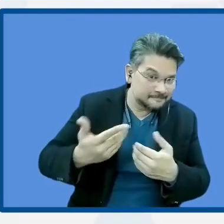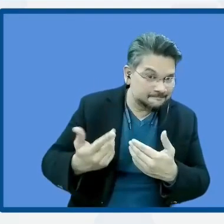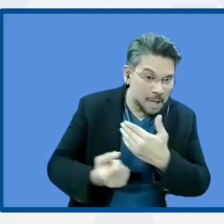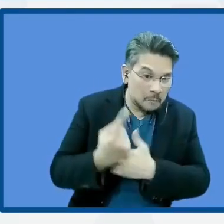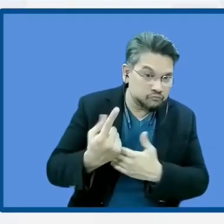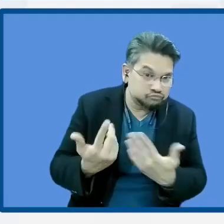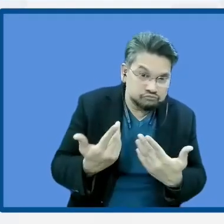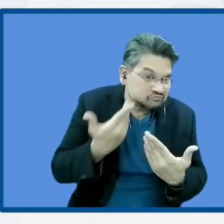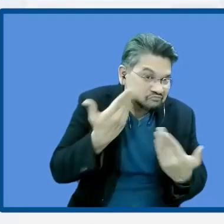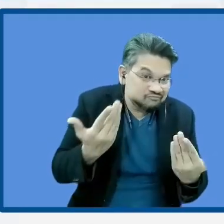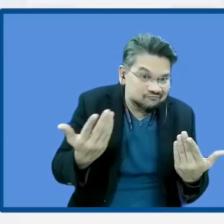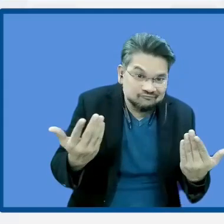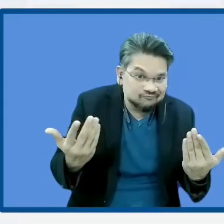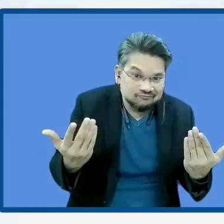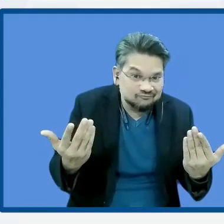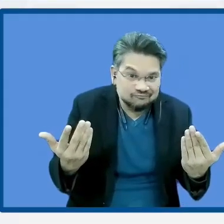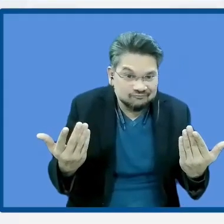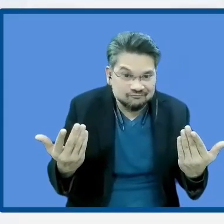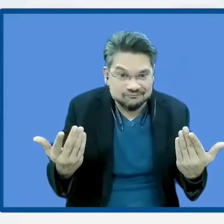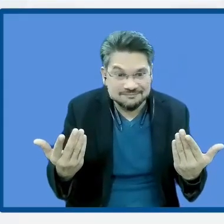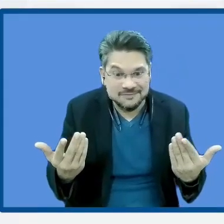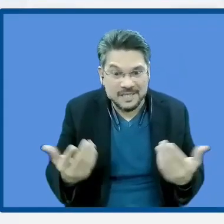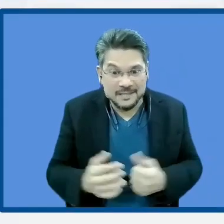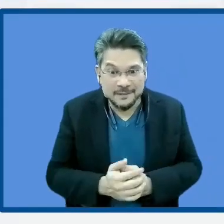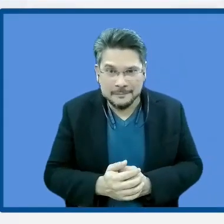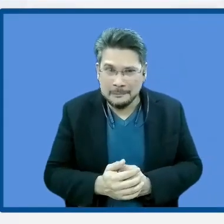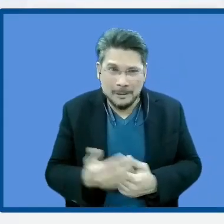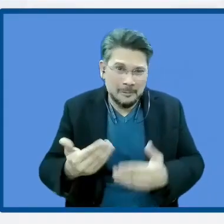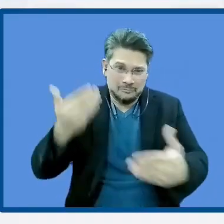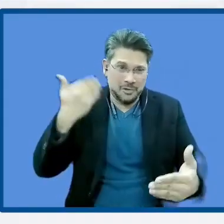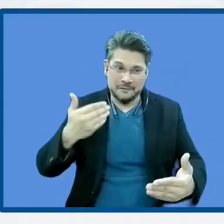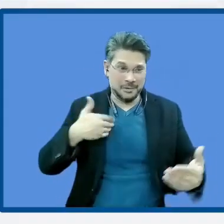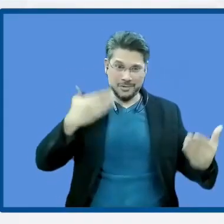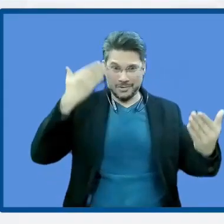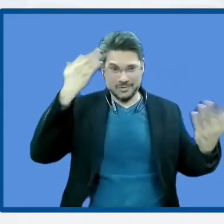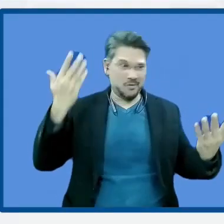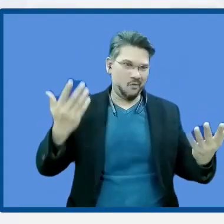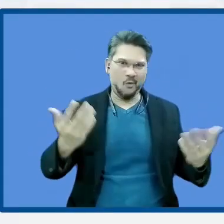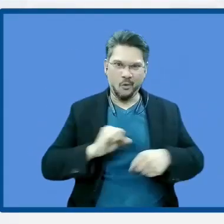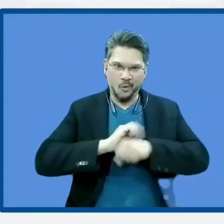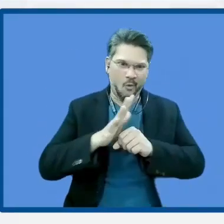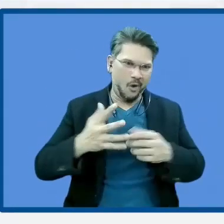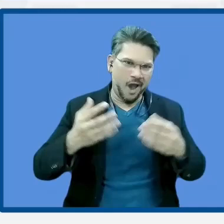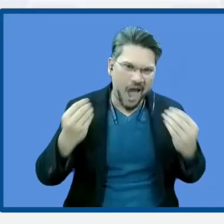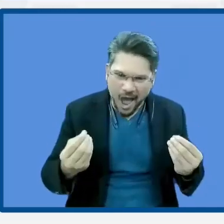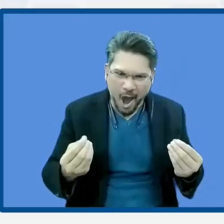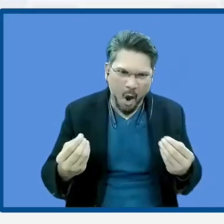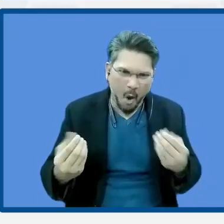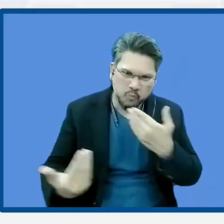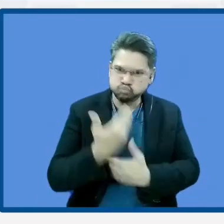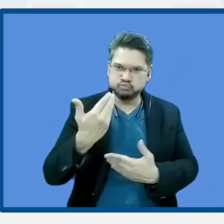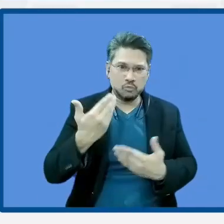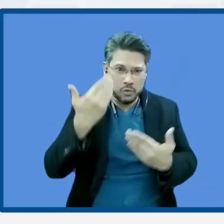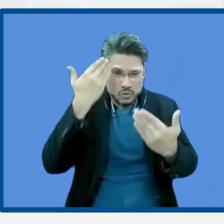And who could have said that we were going to suffer such a huge pandemic that was going to change all